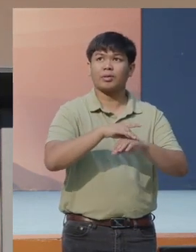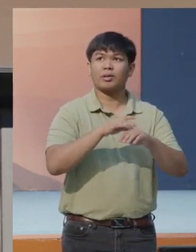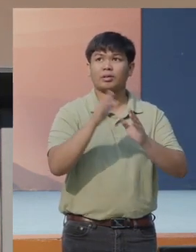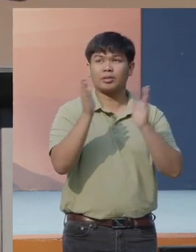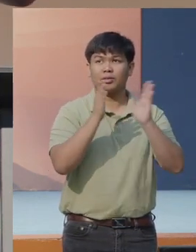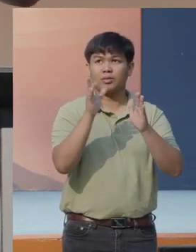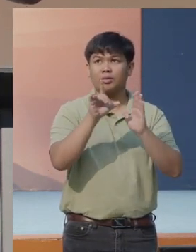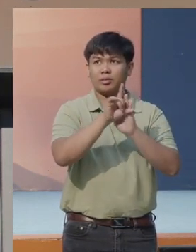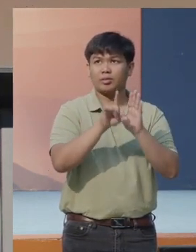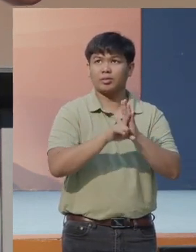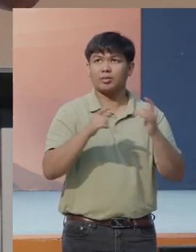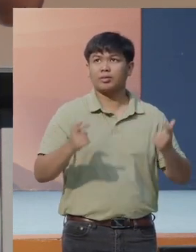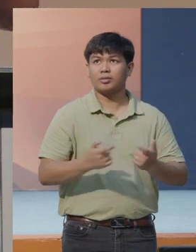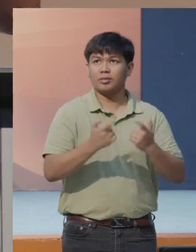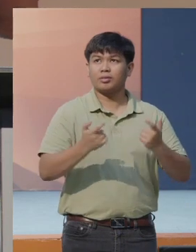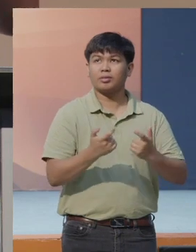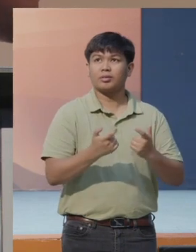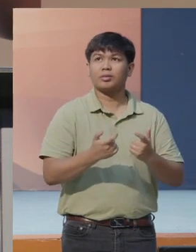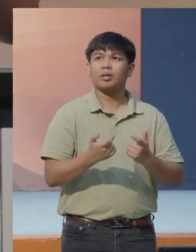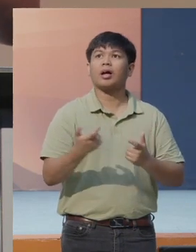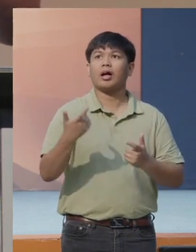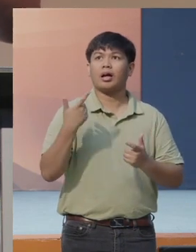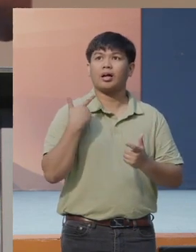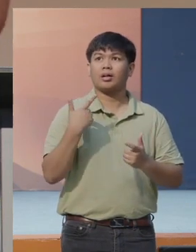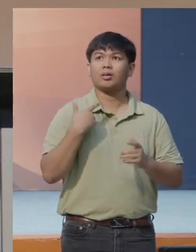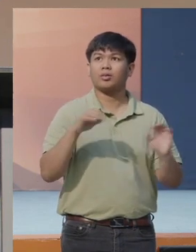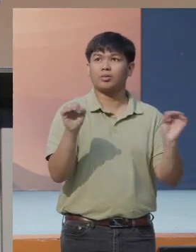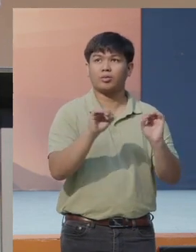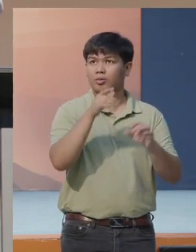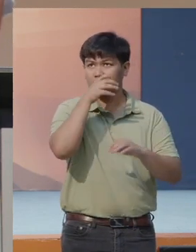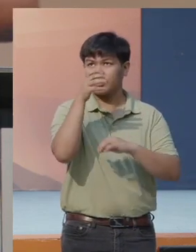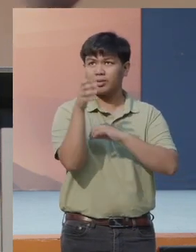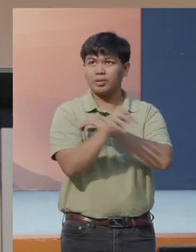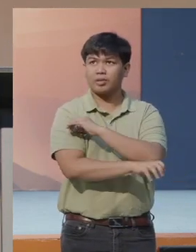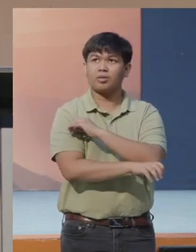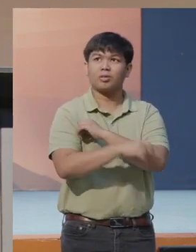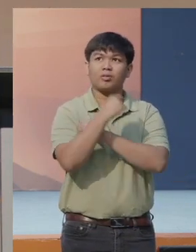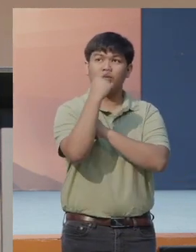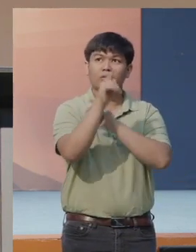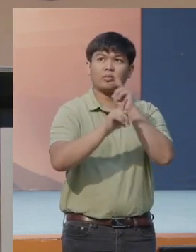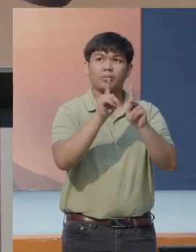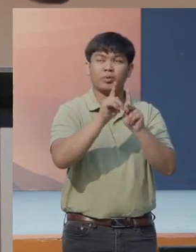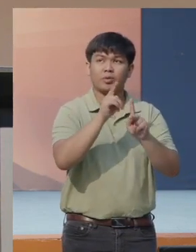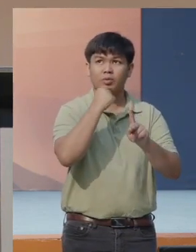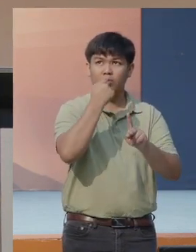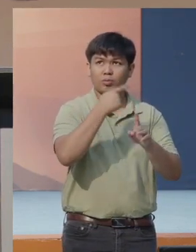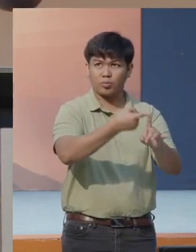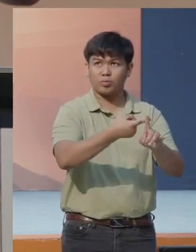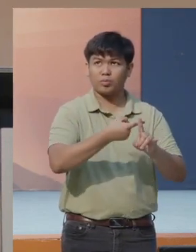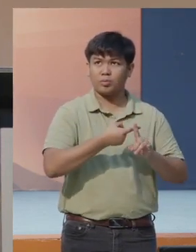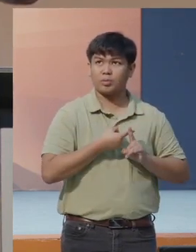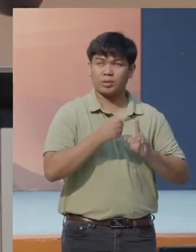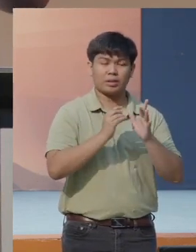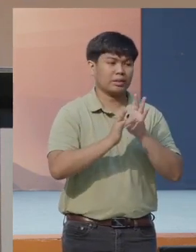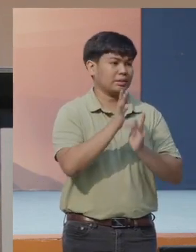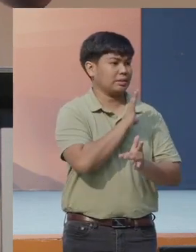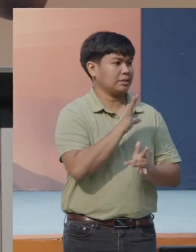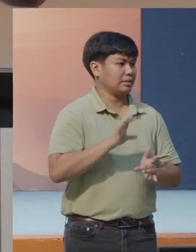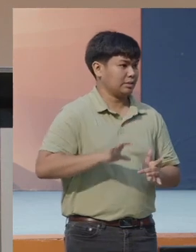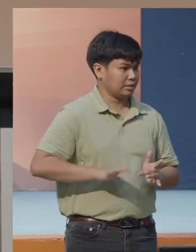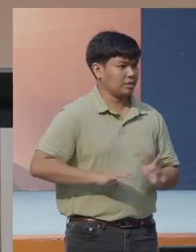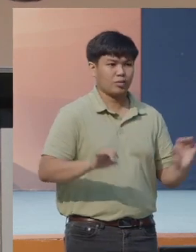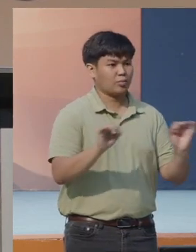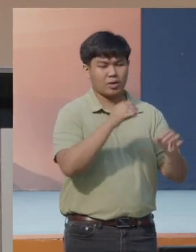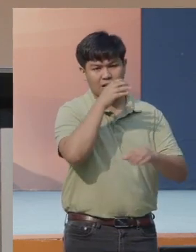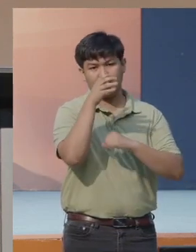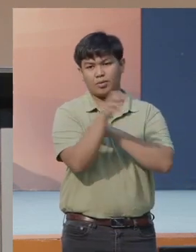serve with the law of sin. There is therefore now no condemnation for those who are in